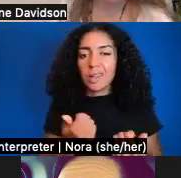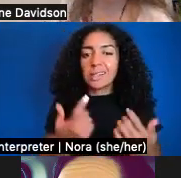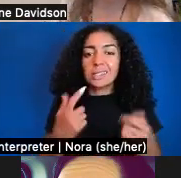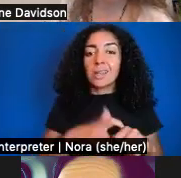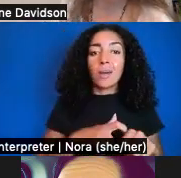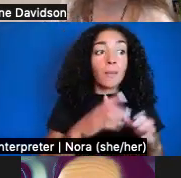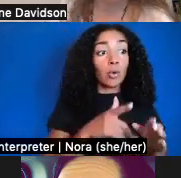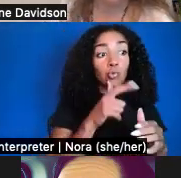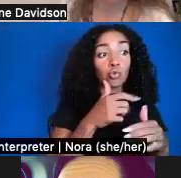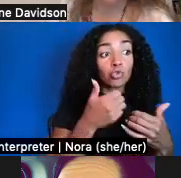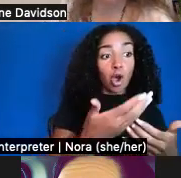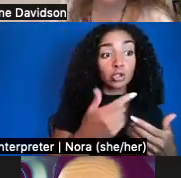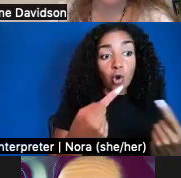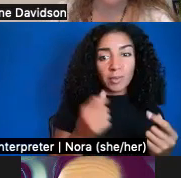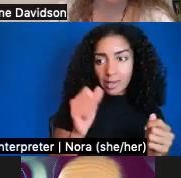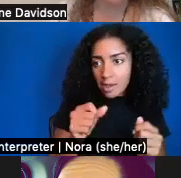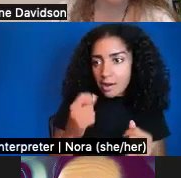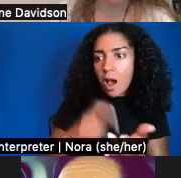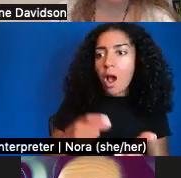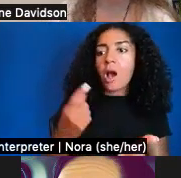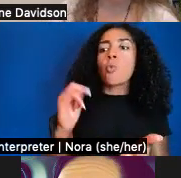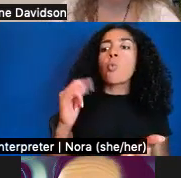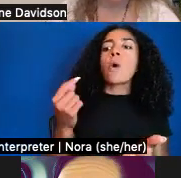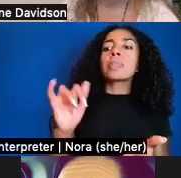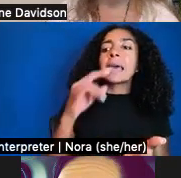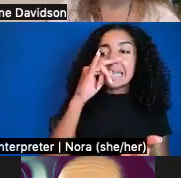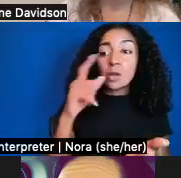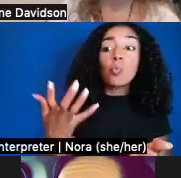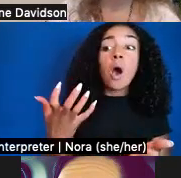for the child, they're going to target that and manipulate it, right?